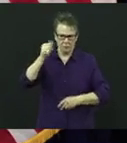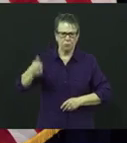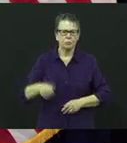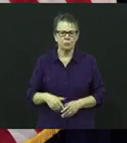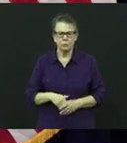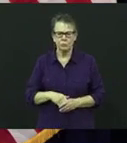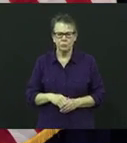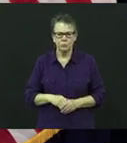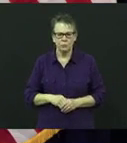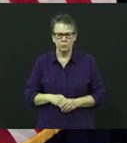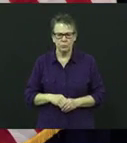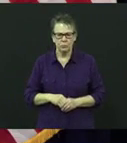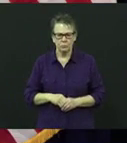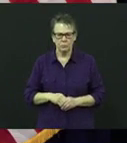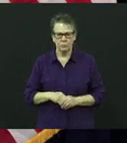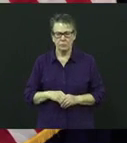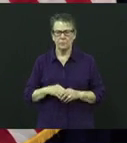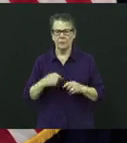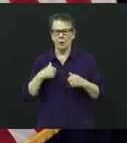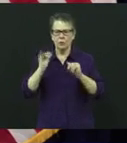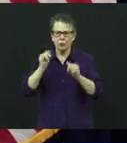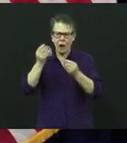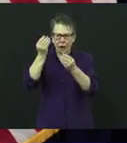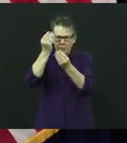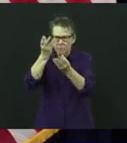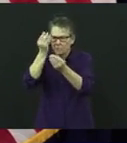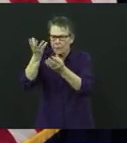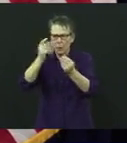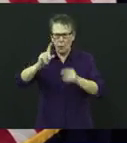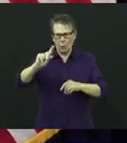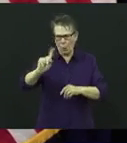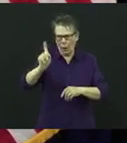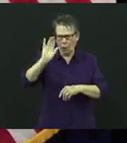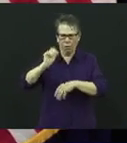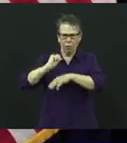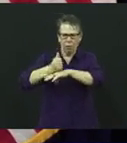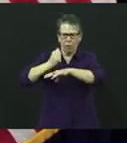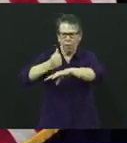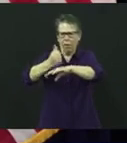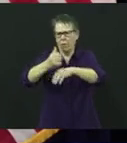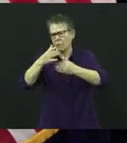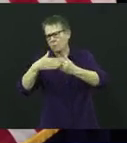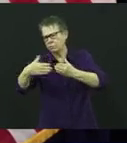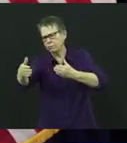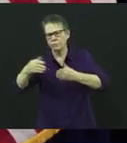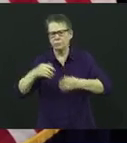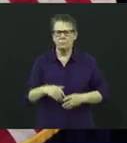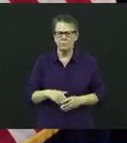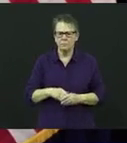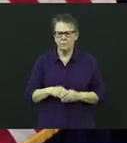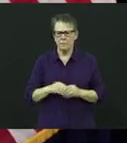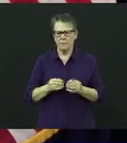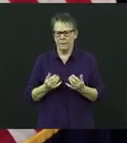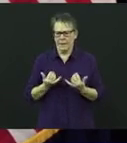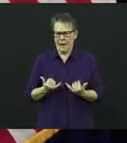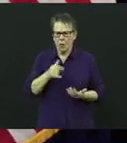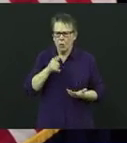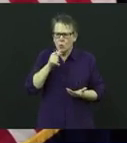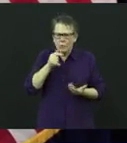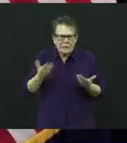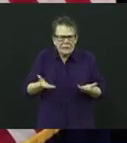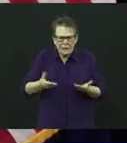is now routine, I am joined by the woman who needs no introduction, the Commissioner of the Department of Health, the woman to my right, Judy Persicelli. The guy to my